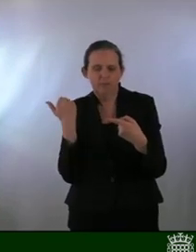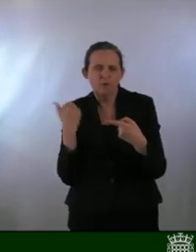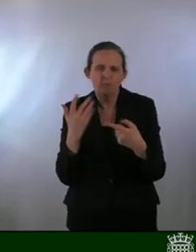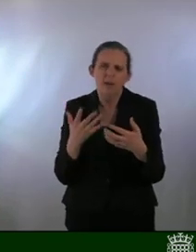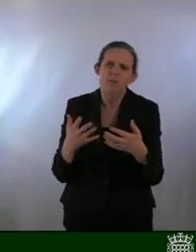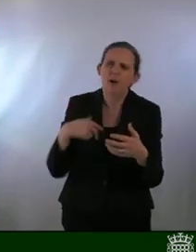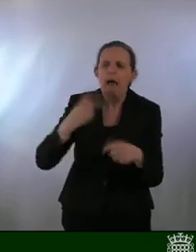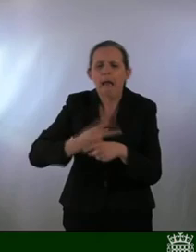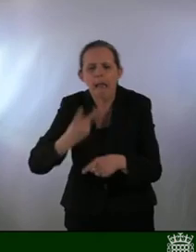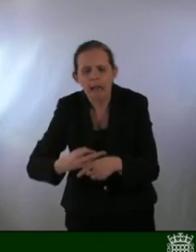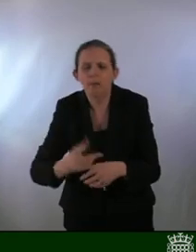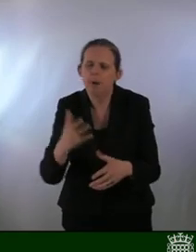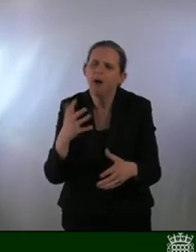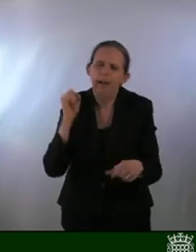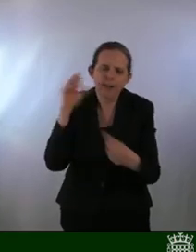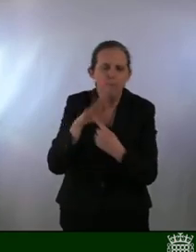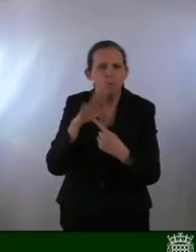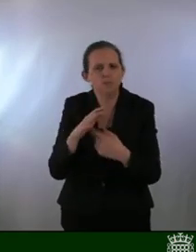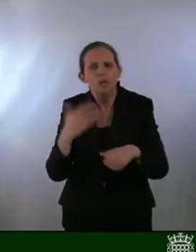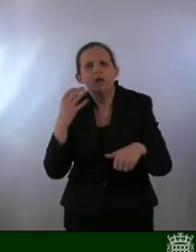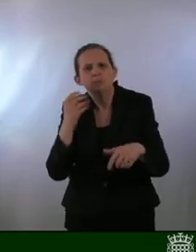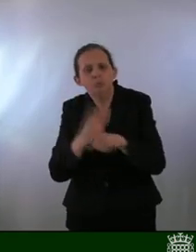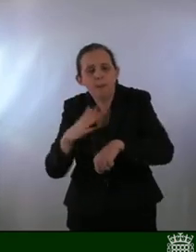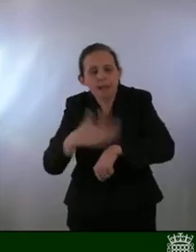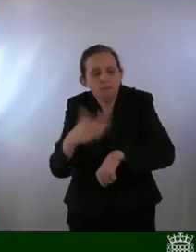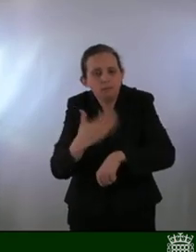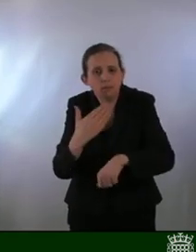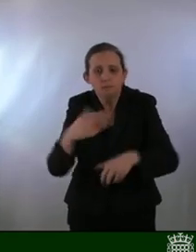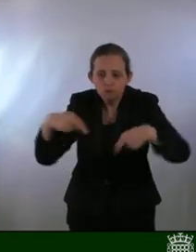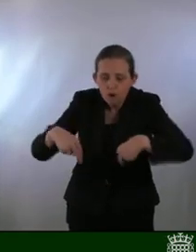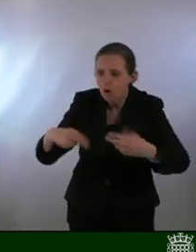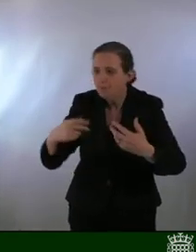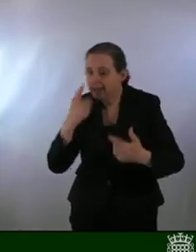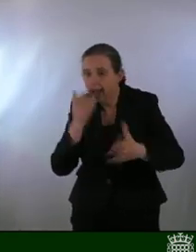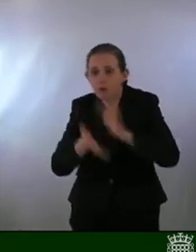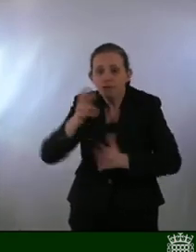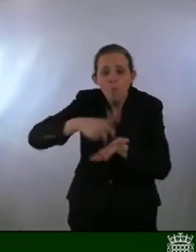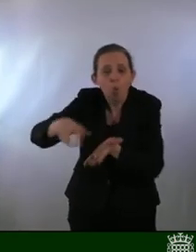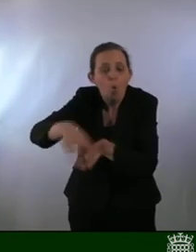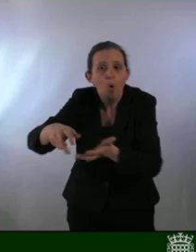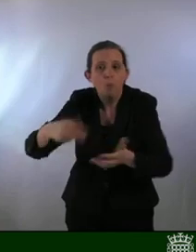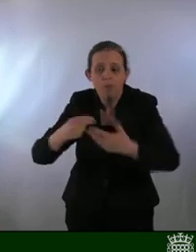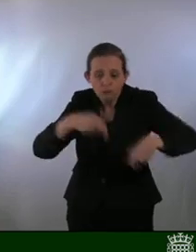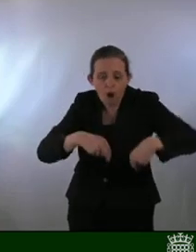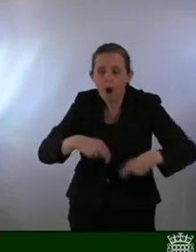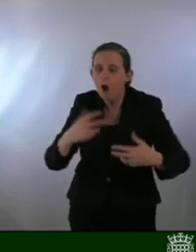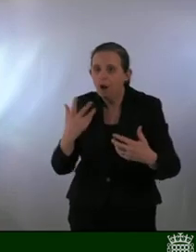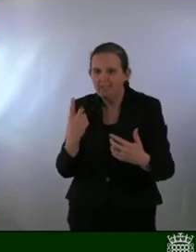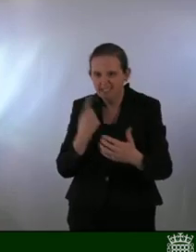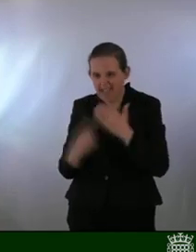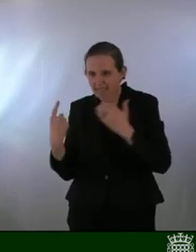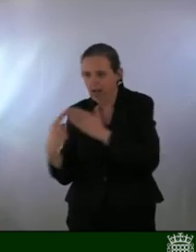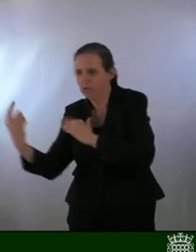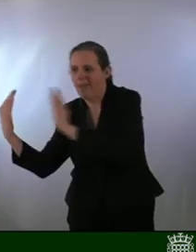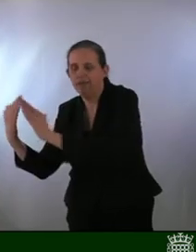one, around pets. People are asking about, can they walk their pets when they're self-isolated? The reason why I ask the question is